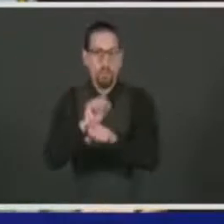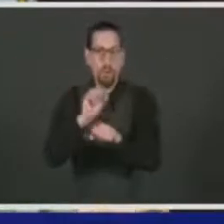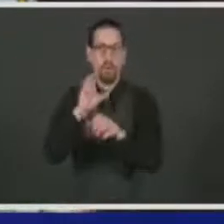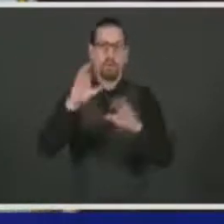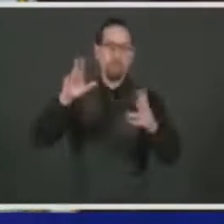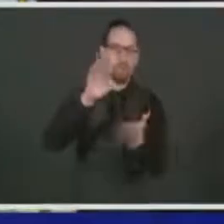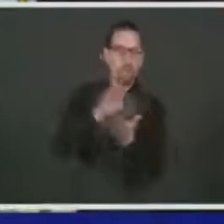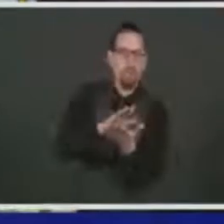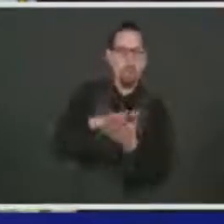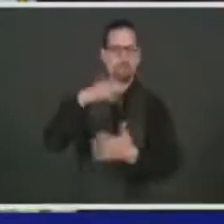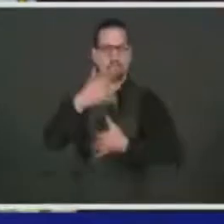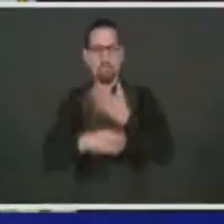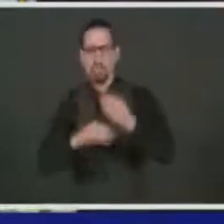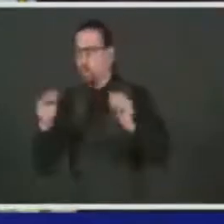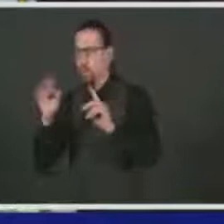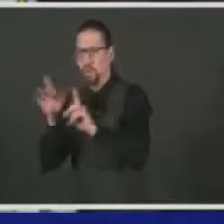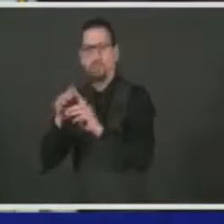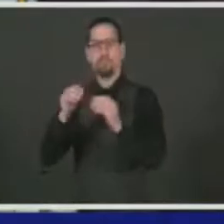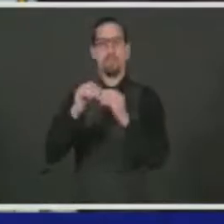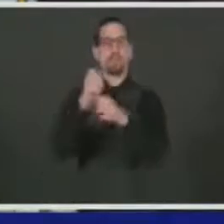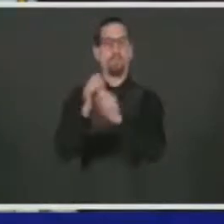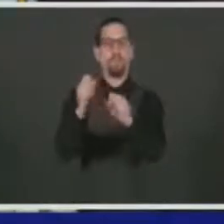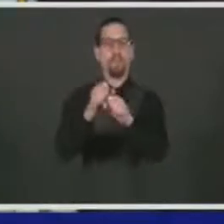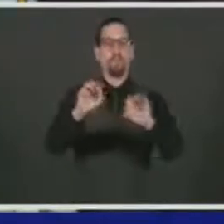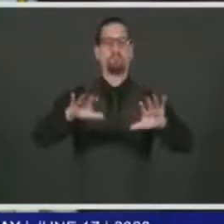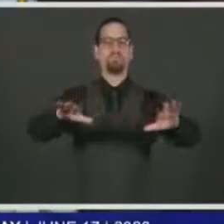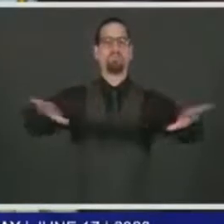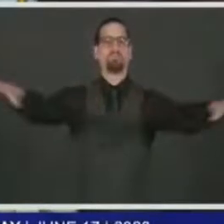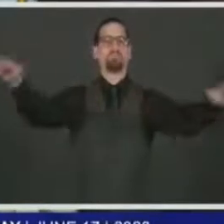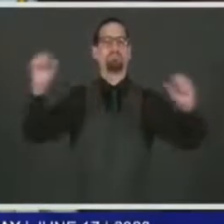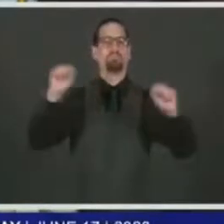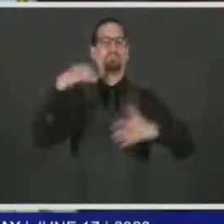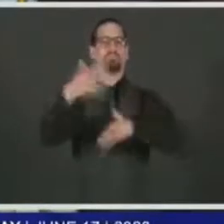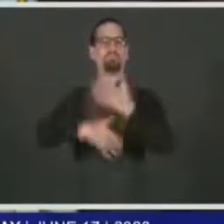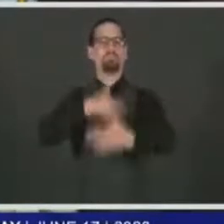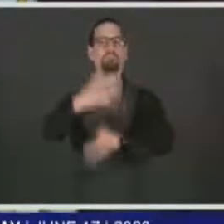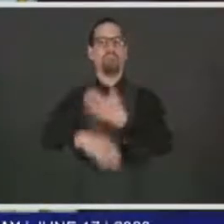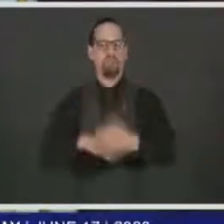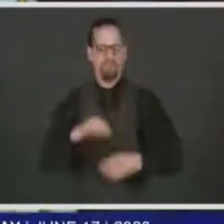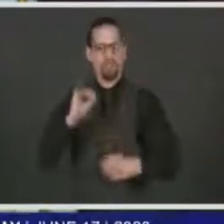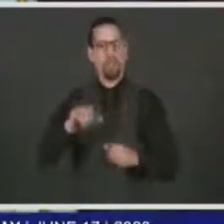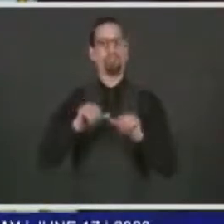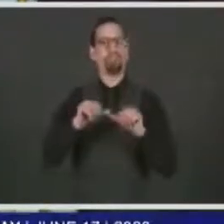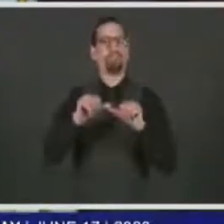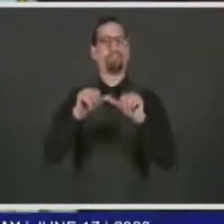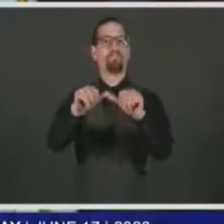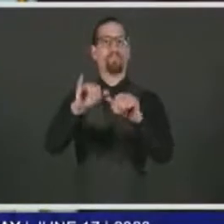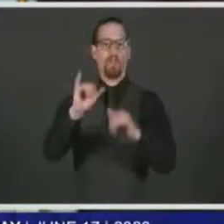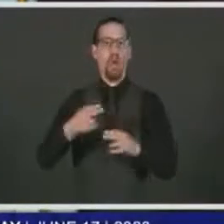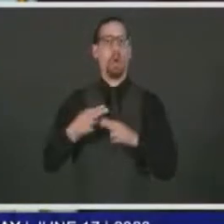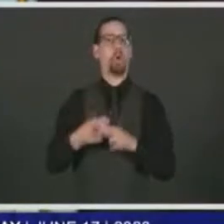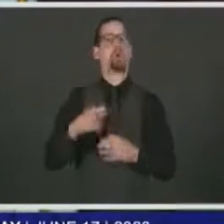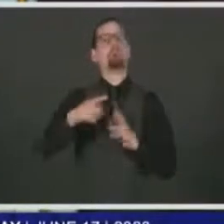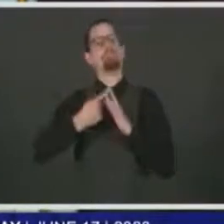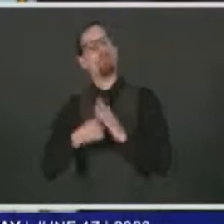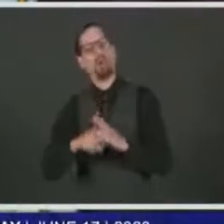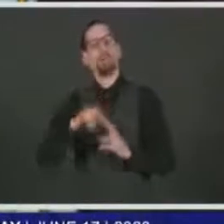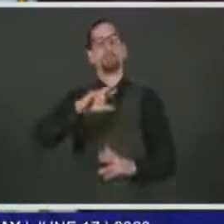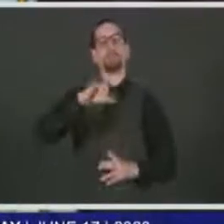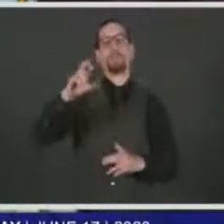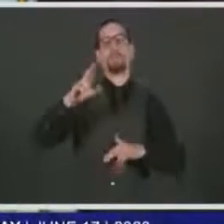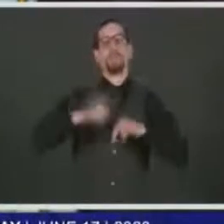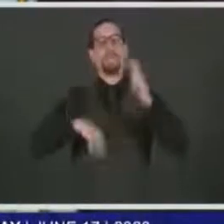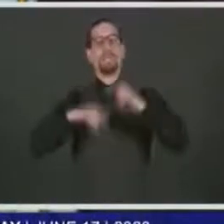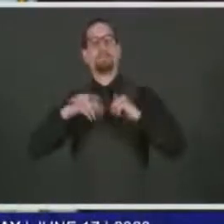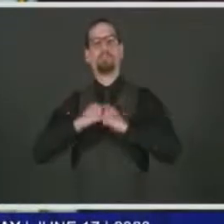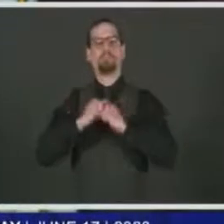do. So I'm asking you please to consider doing it. Okay, with that, I'll turn it over to Dr. Nicole Alexander-Scott